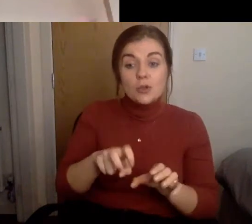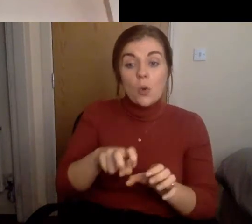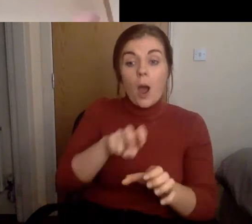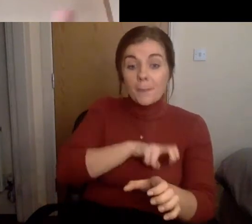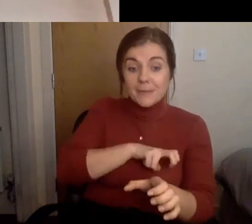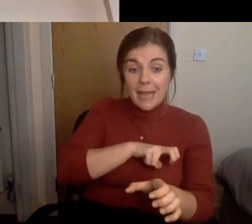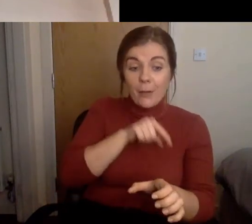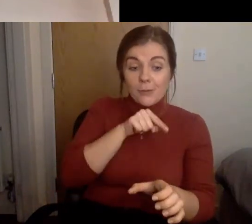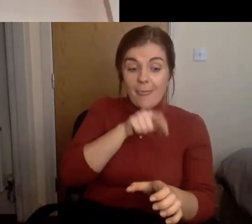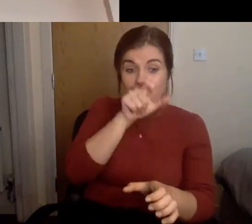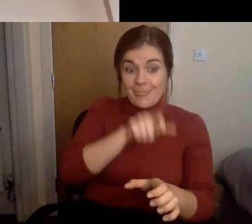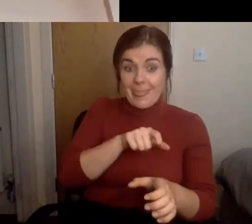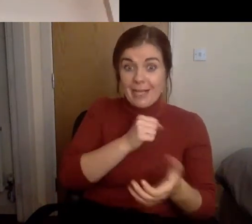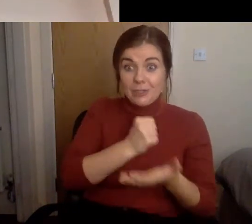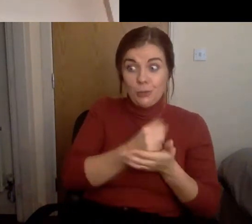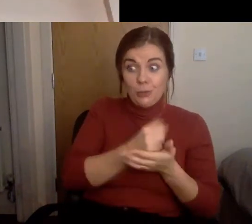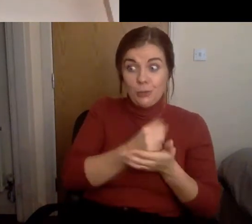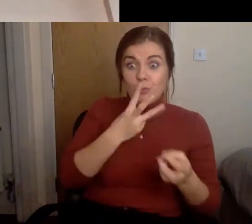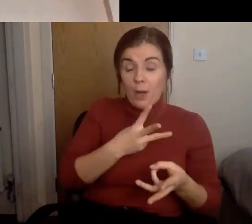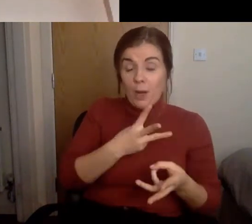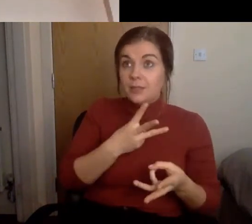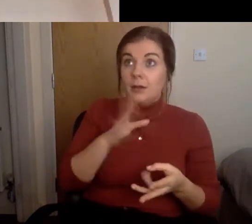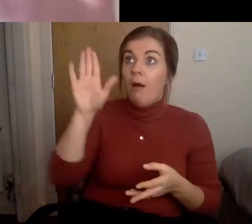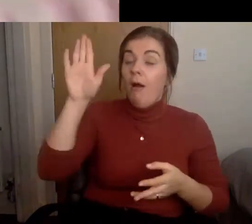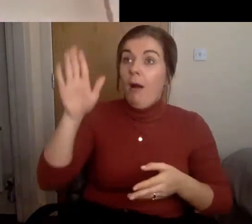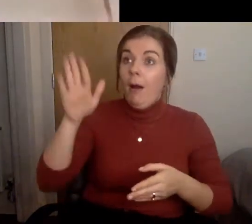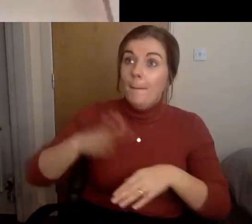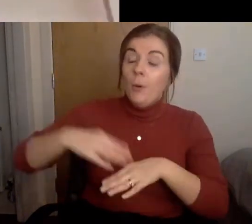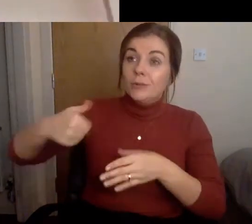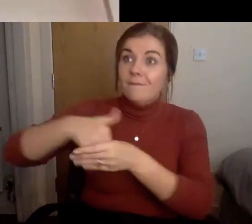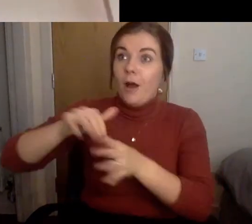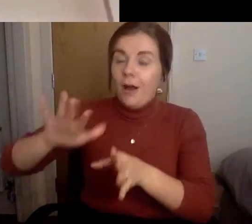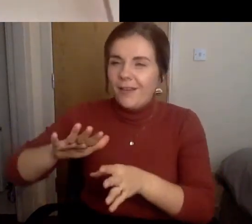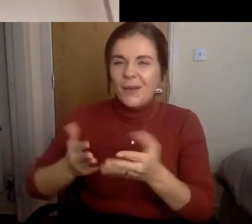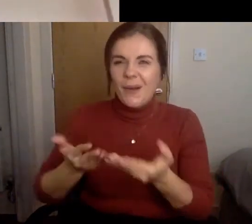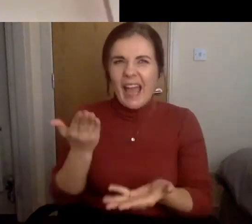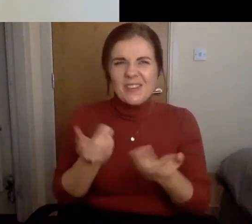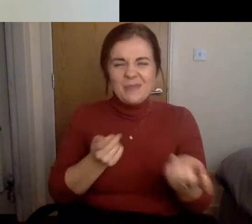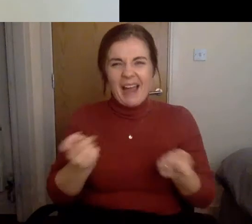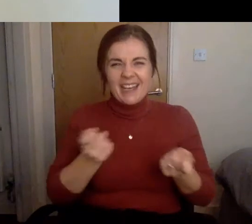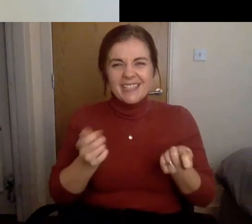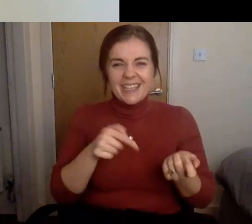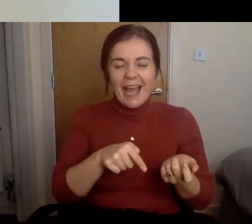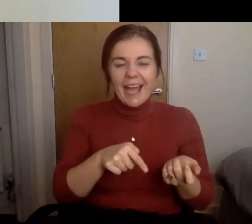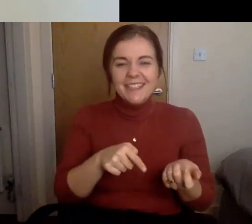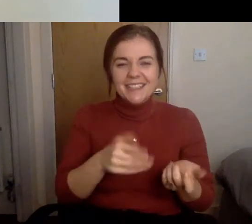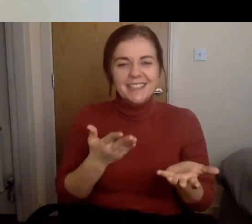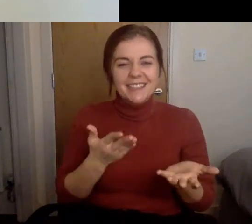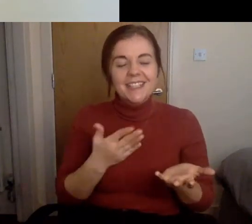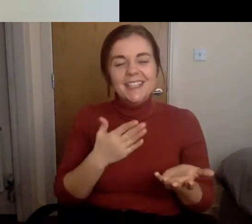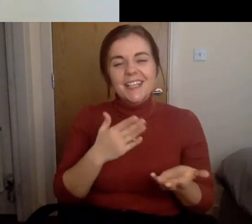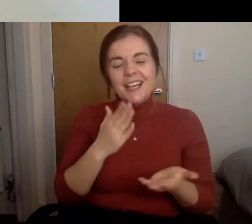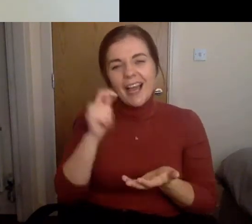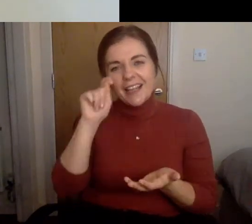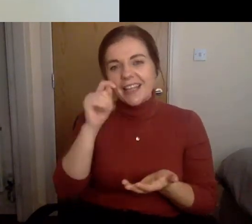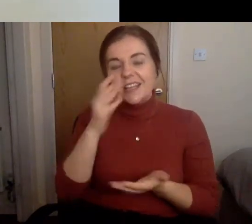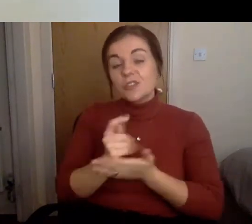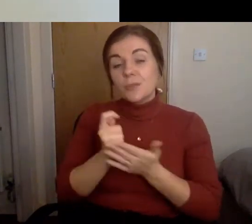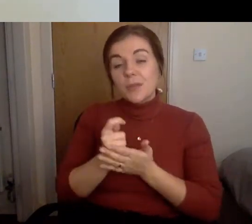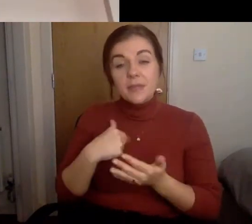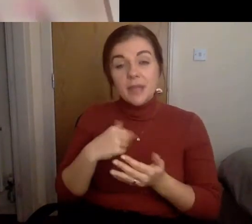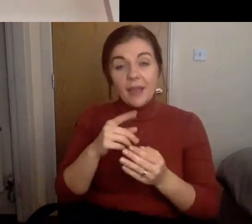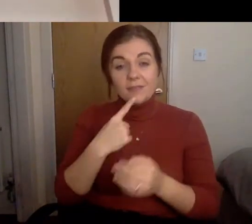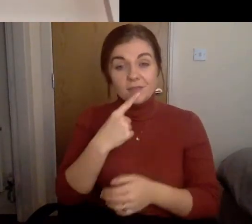enthusiastic about the lesson, and you're trying to marriage that. I suppose taken for granted, like I flagged with